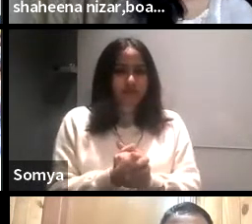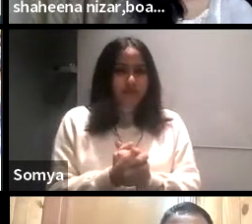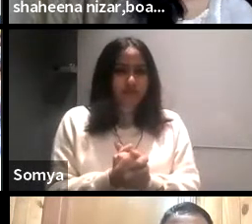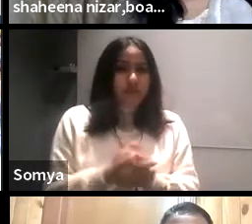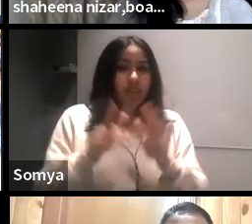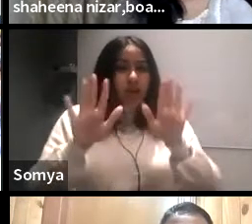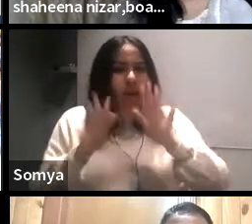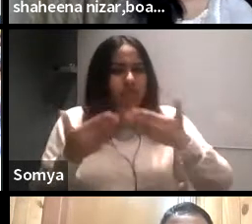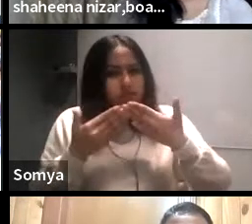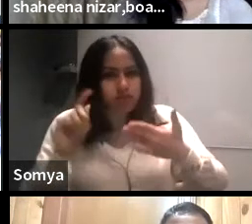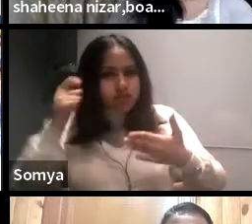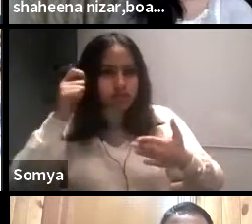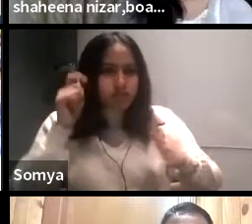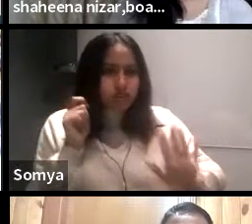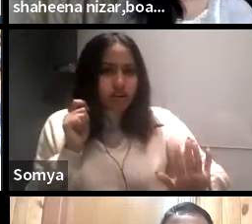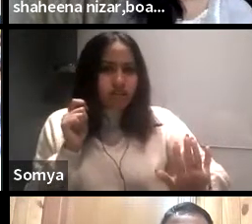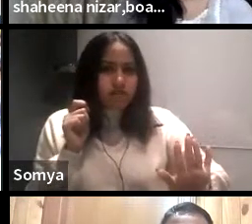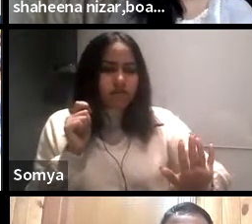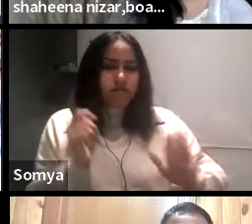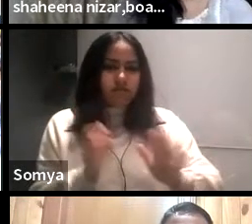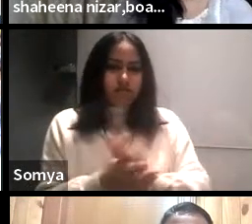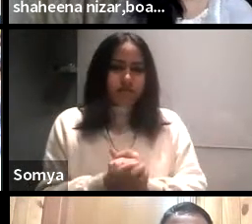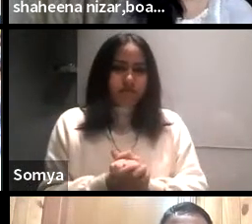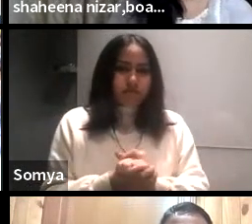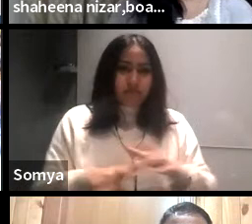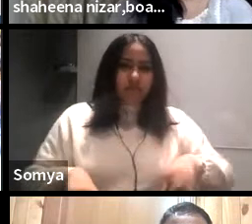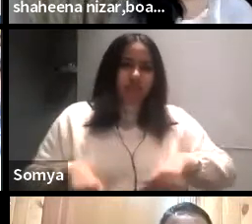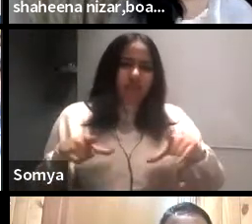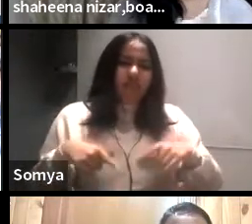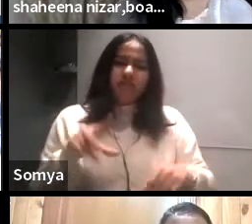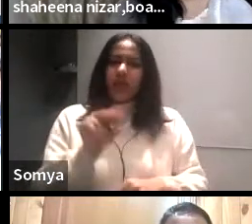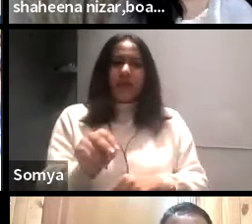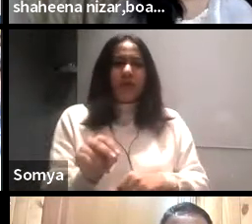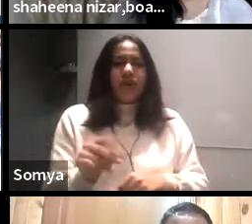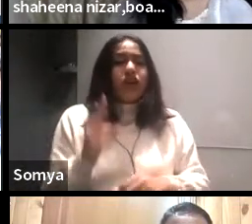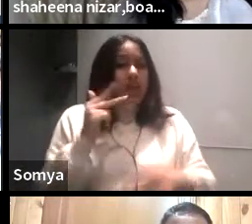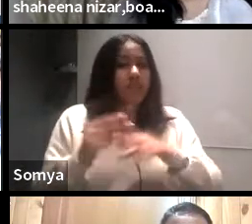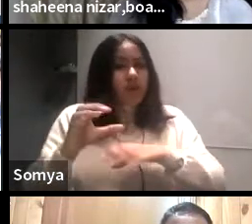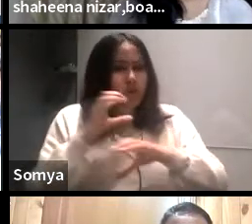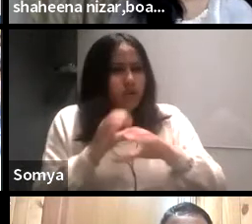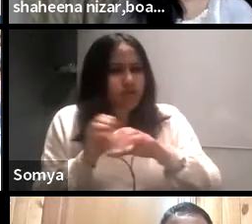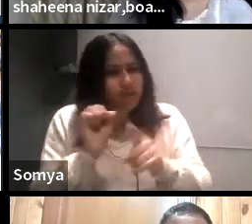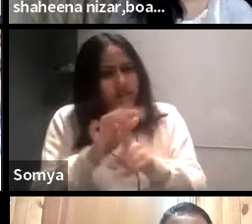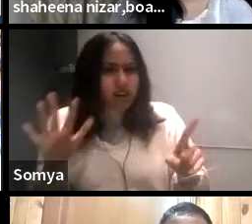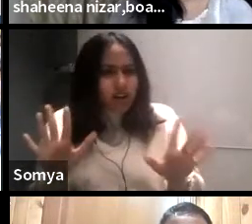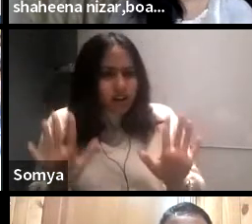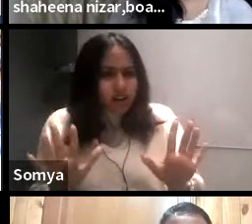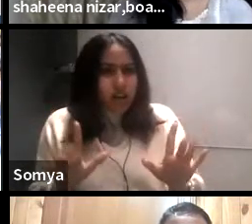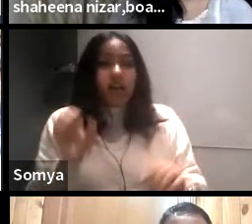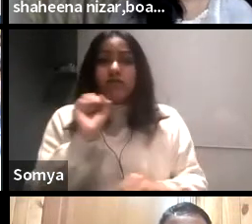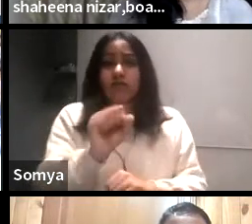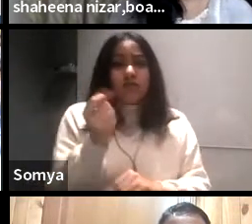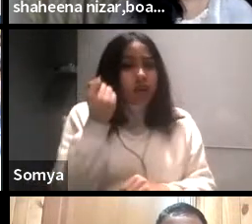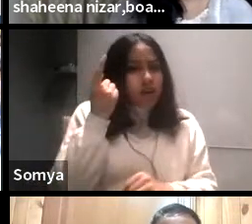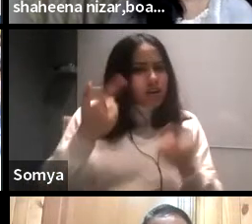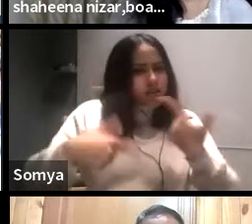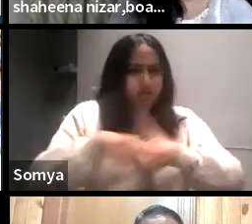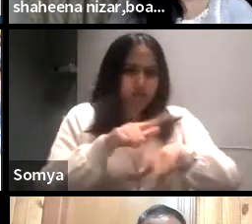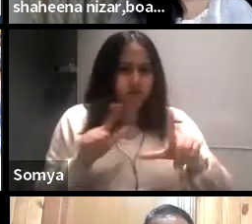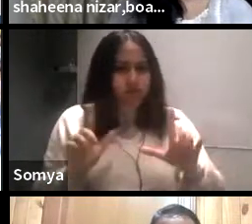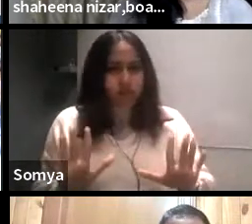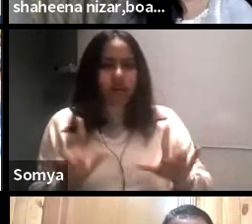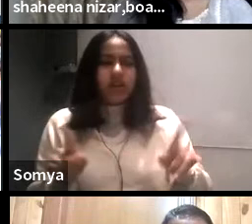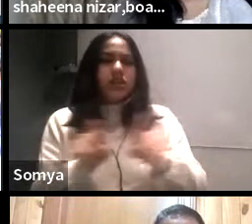you studied English all over your school life? No. Can you communicate effectively? Can you understand the language? Can